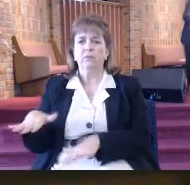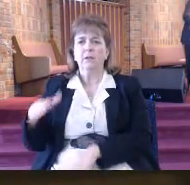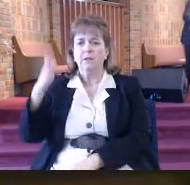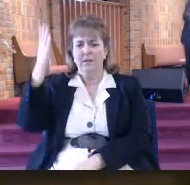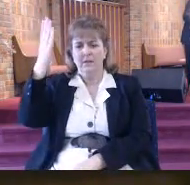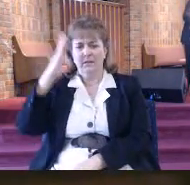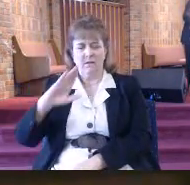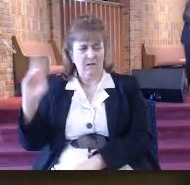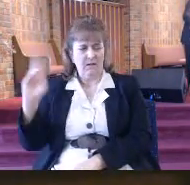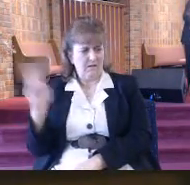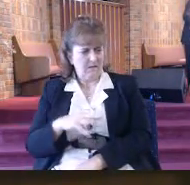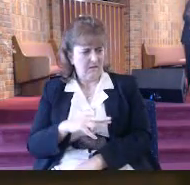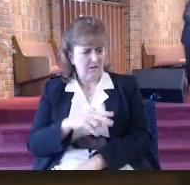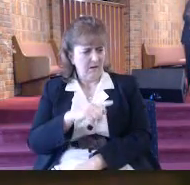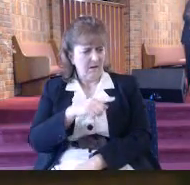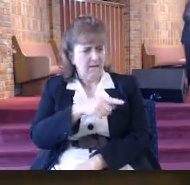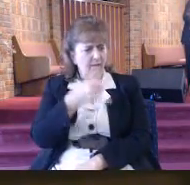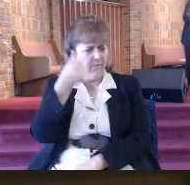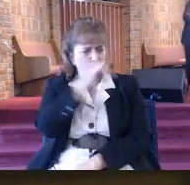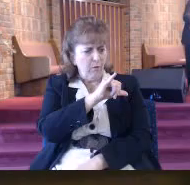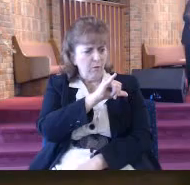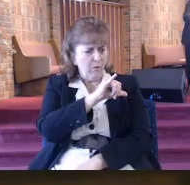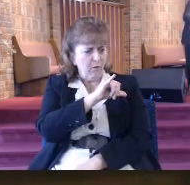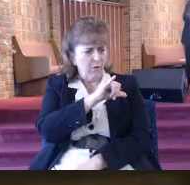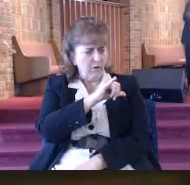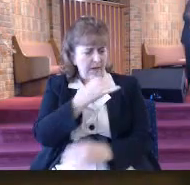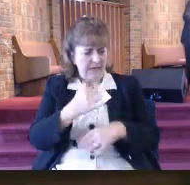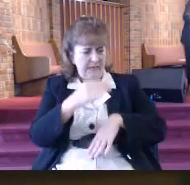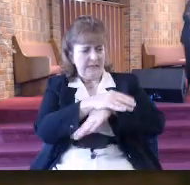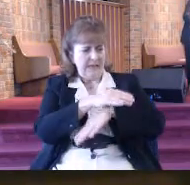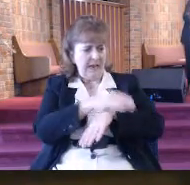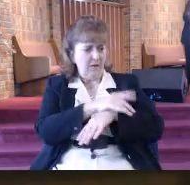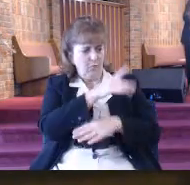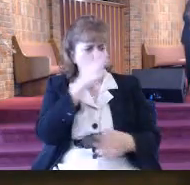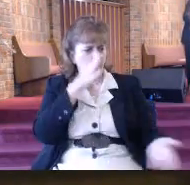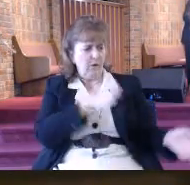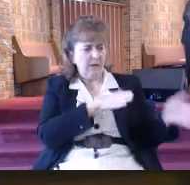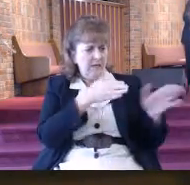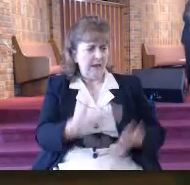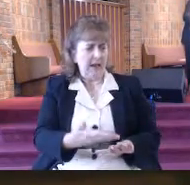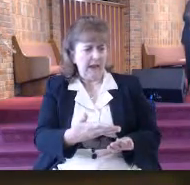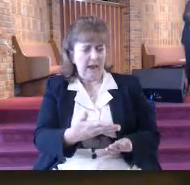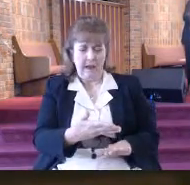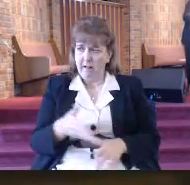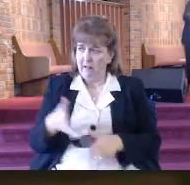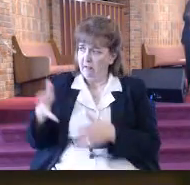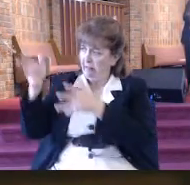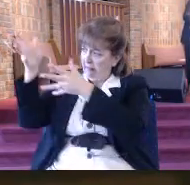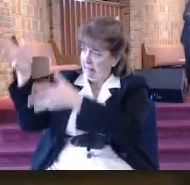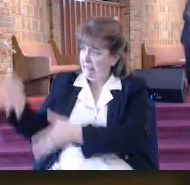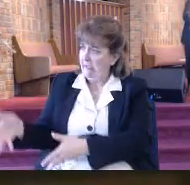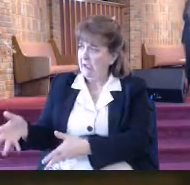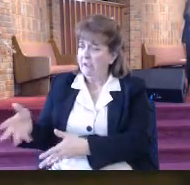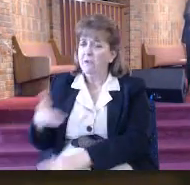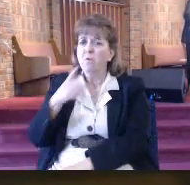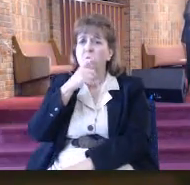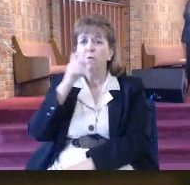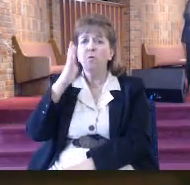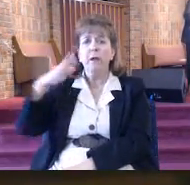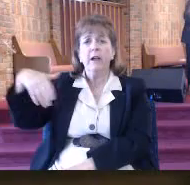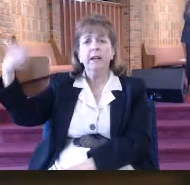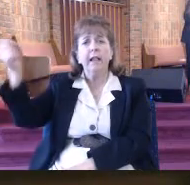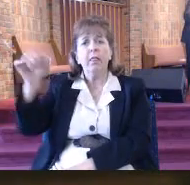'Fool, this night your soul will be required of you. Then whose will those things be which you have